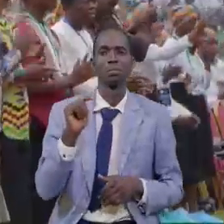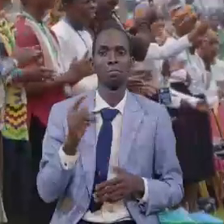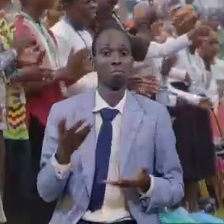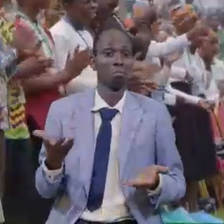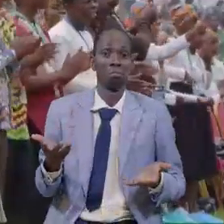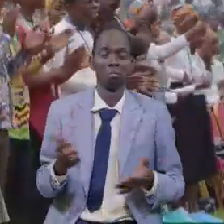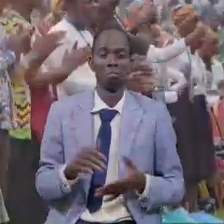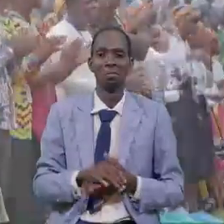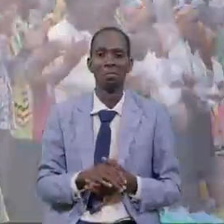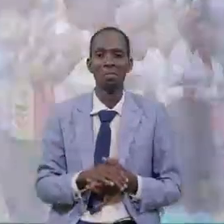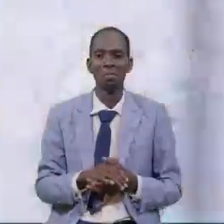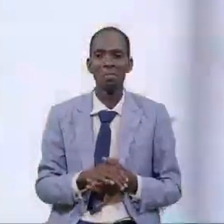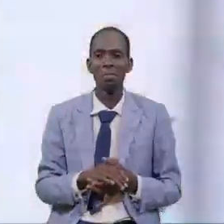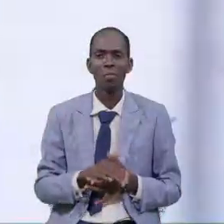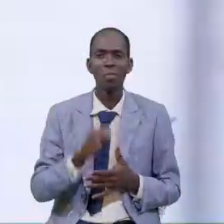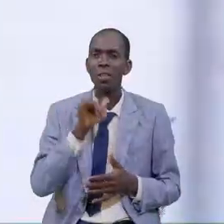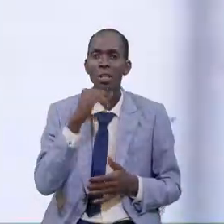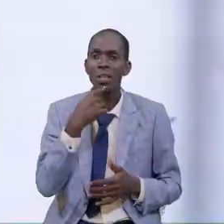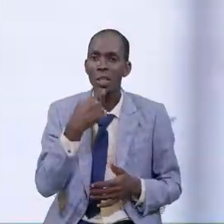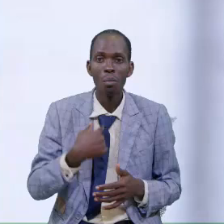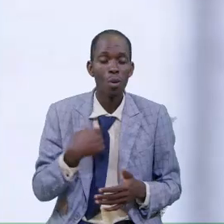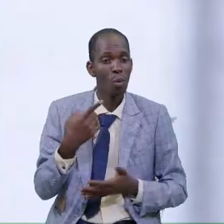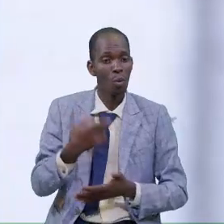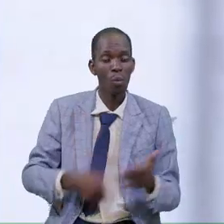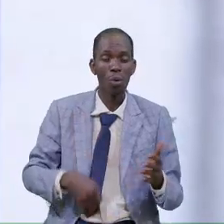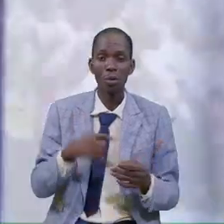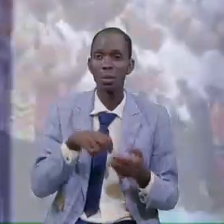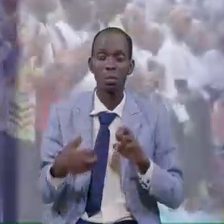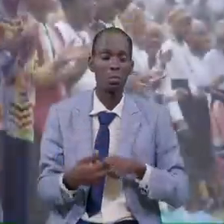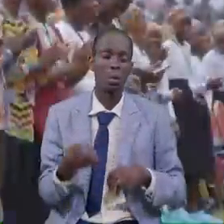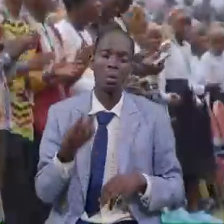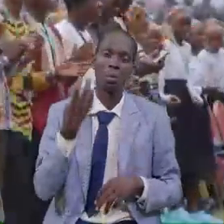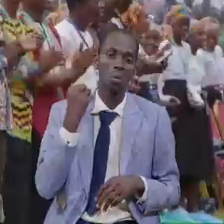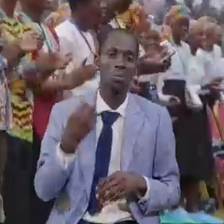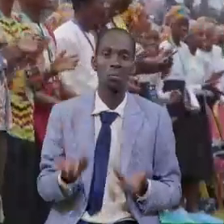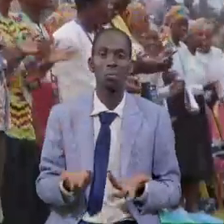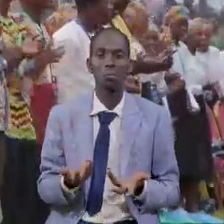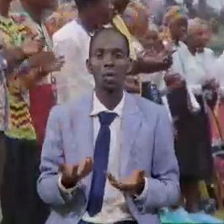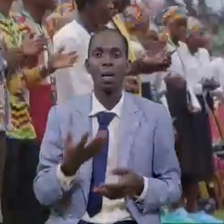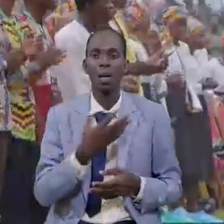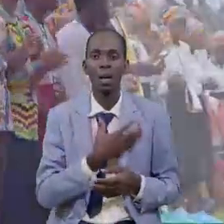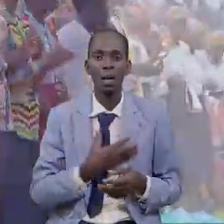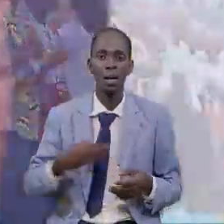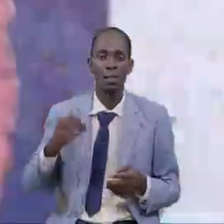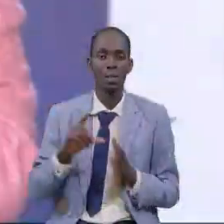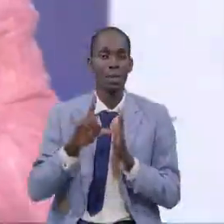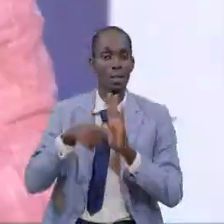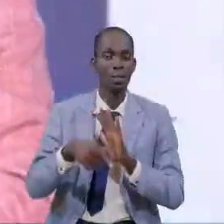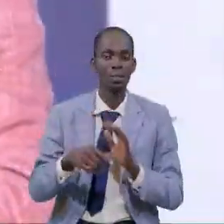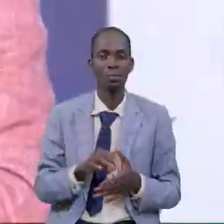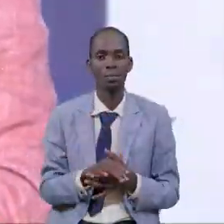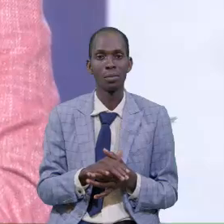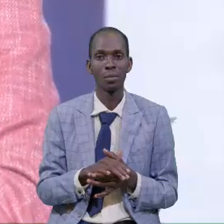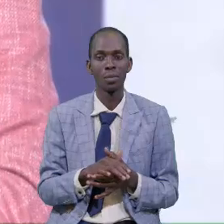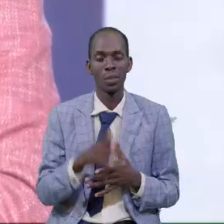Didn't even tell me what the problem was. And so later, he came back